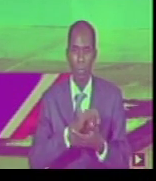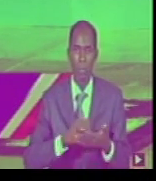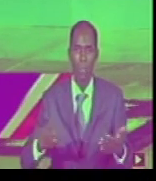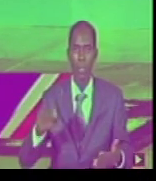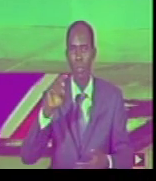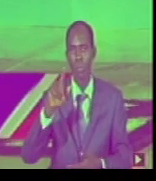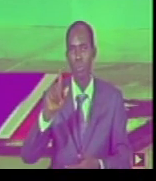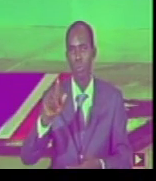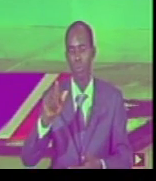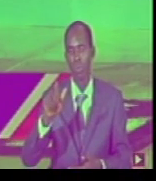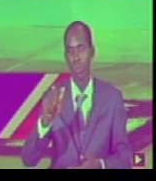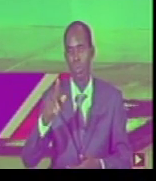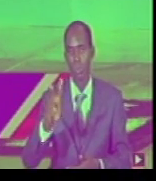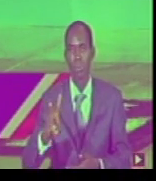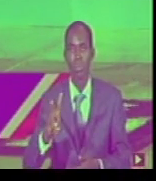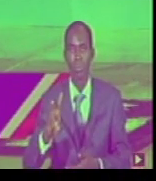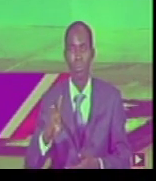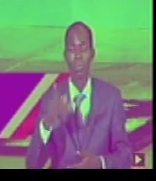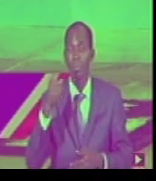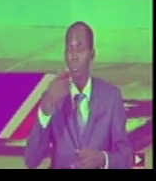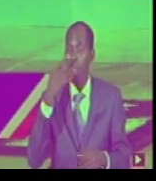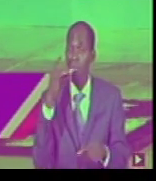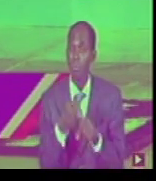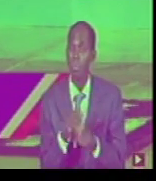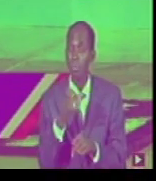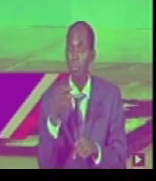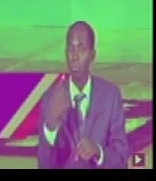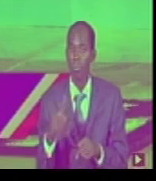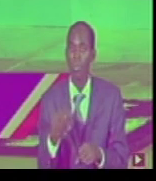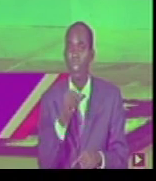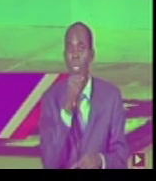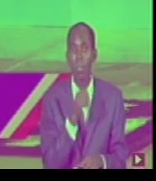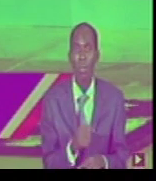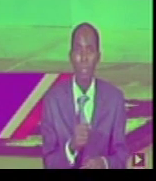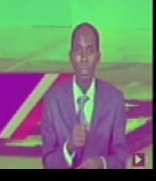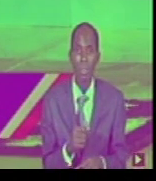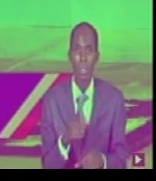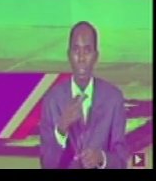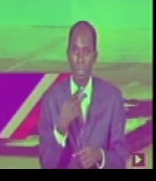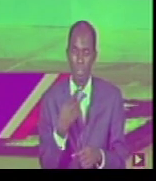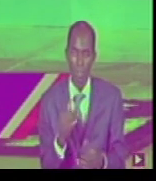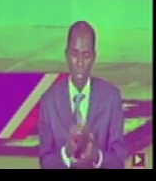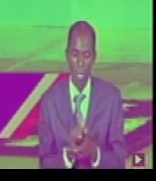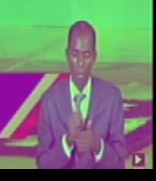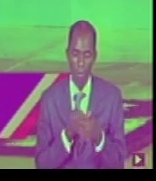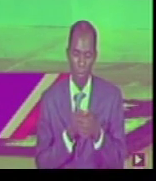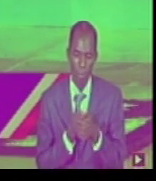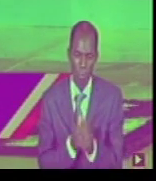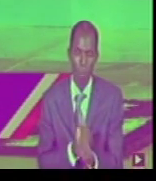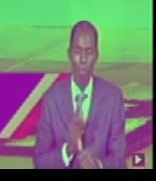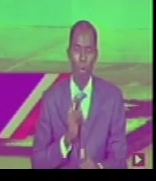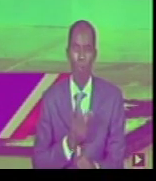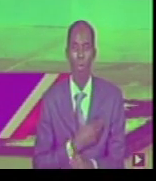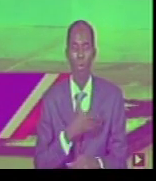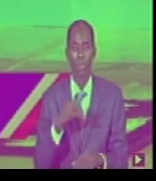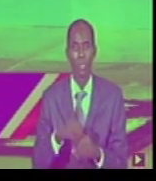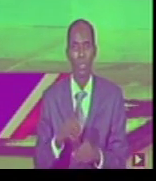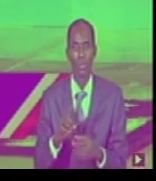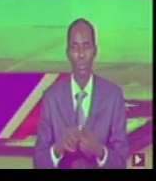The promises of the old that follow us into the